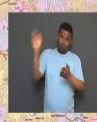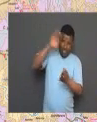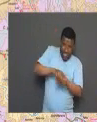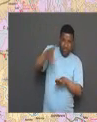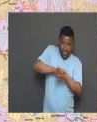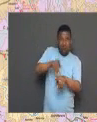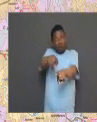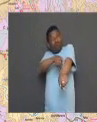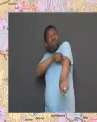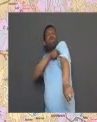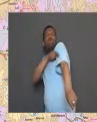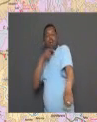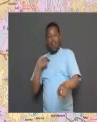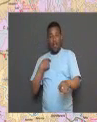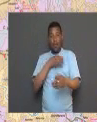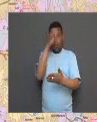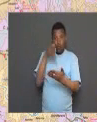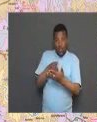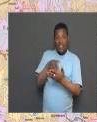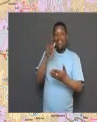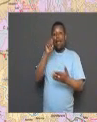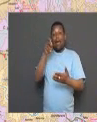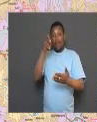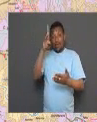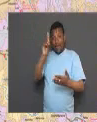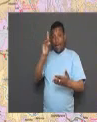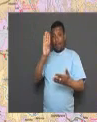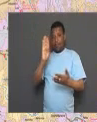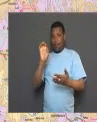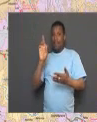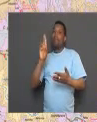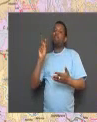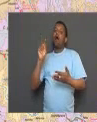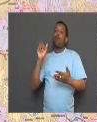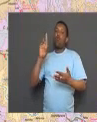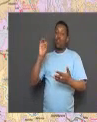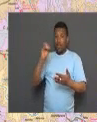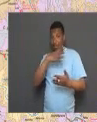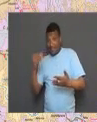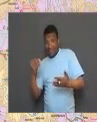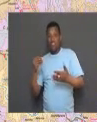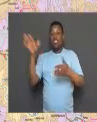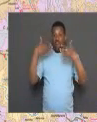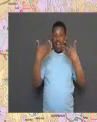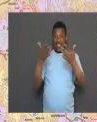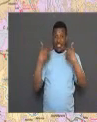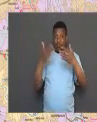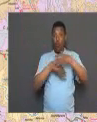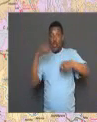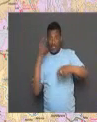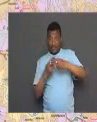the distance between Debre Tabor and Nefas Mucha.